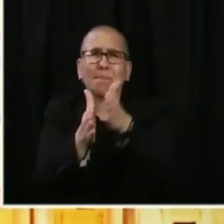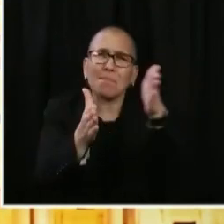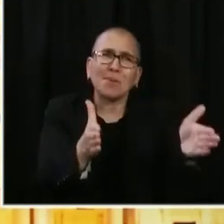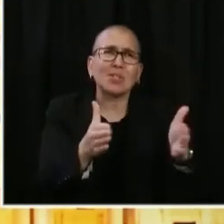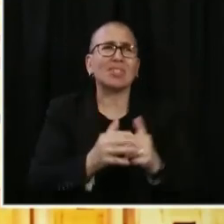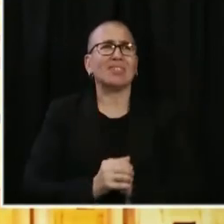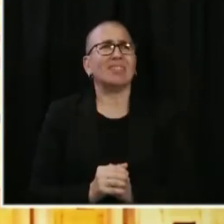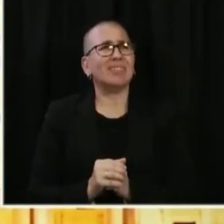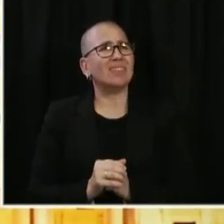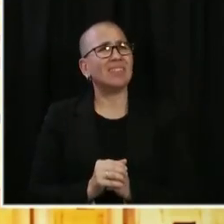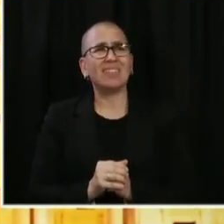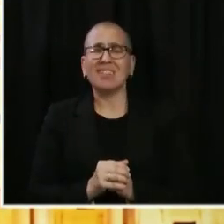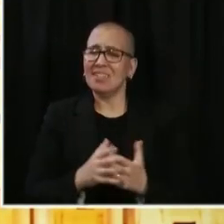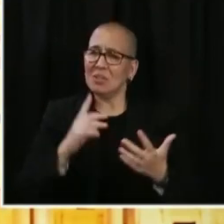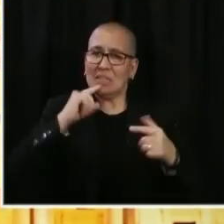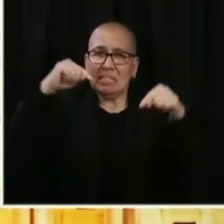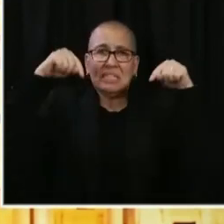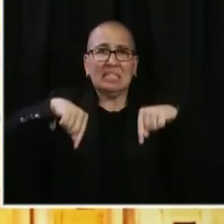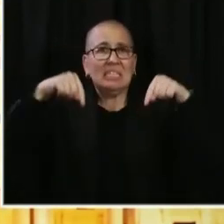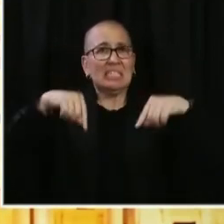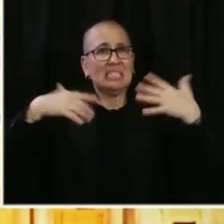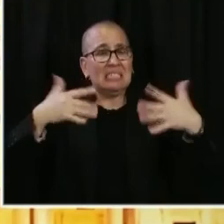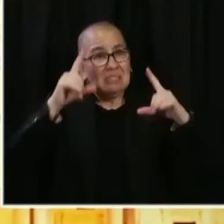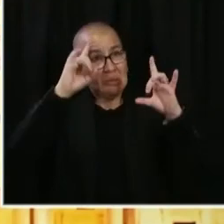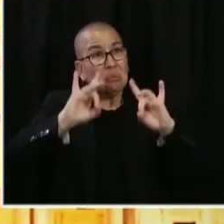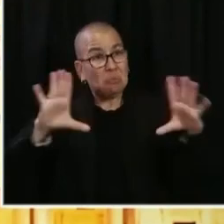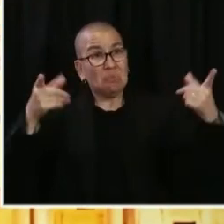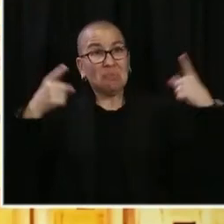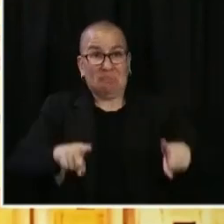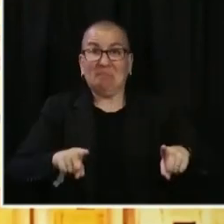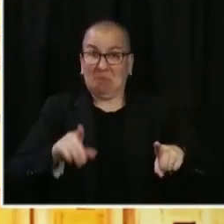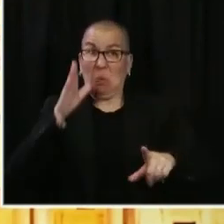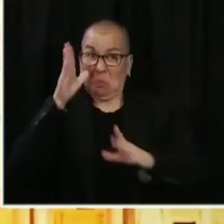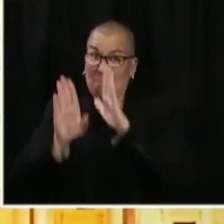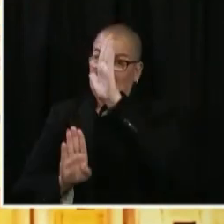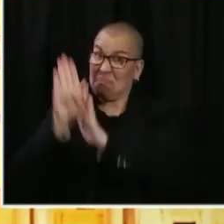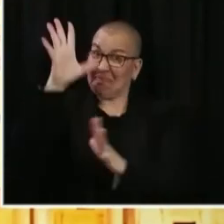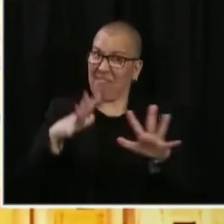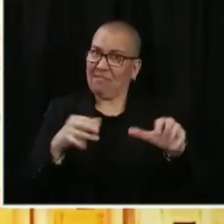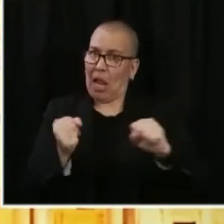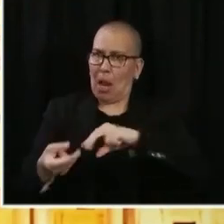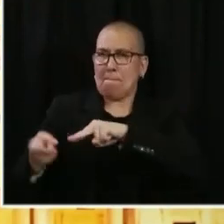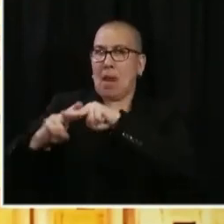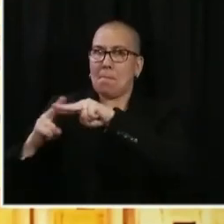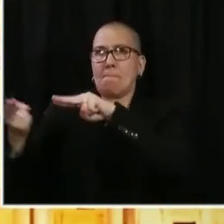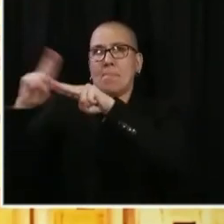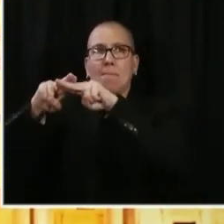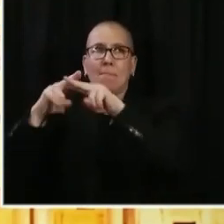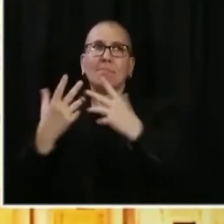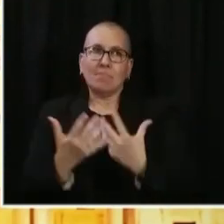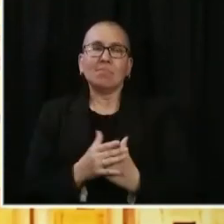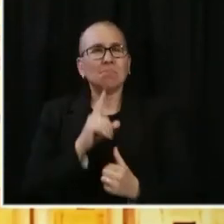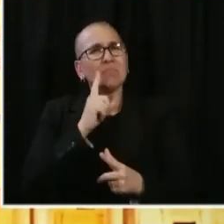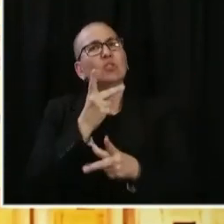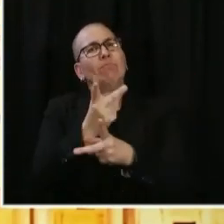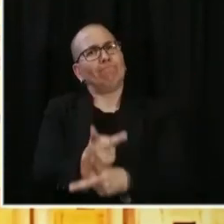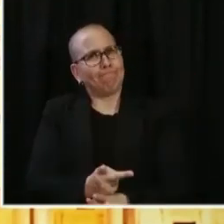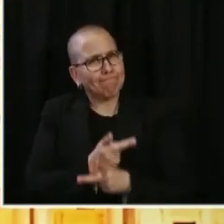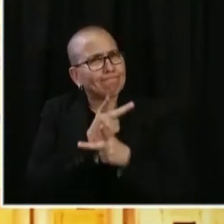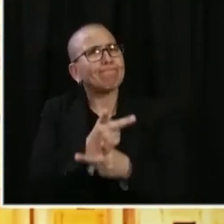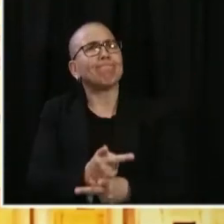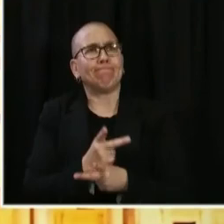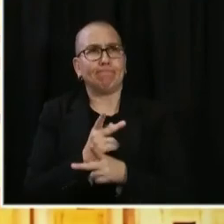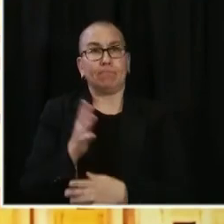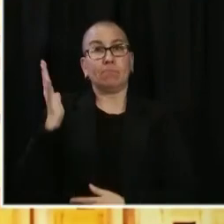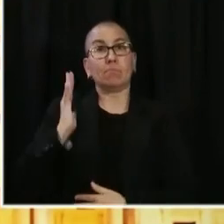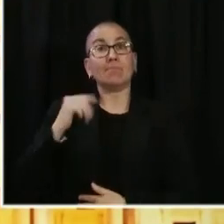and this can go in a bad direction very quickly. We must keep this virus at a simmer and not a boil. As a former teacher,